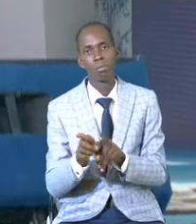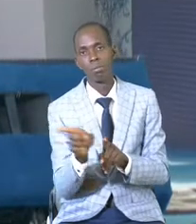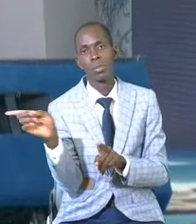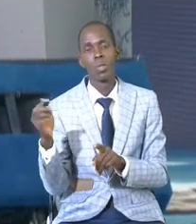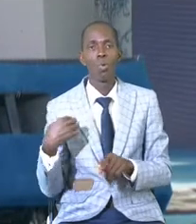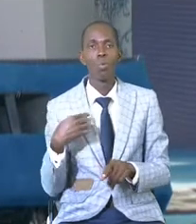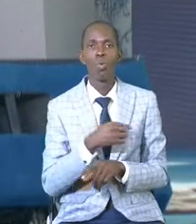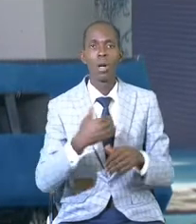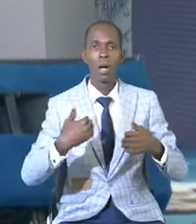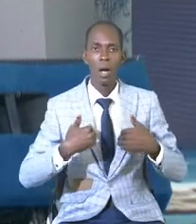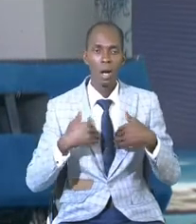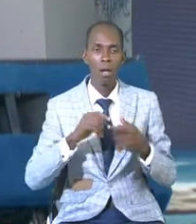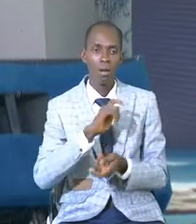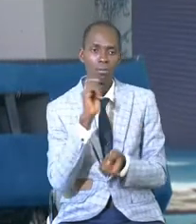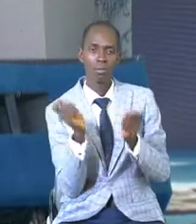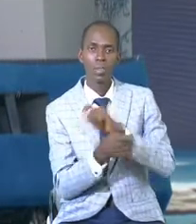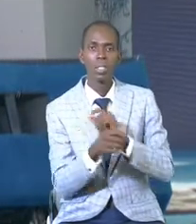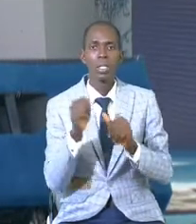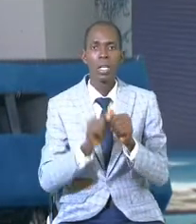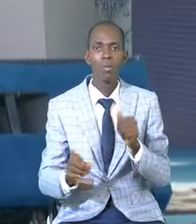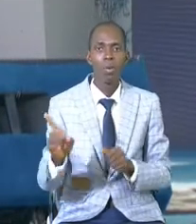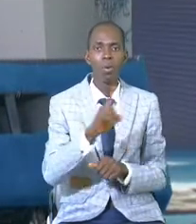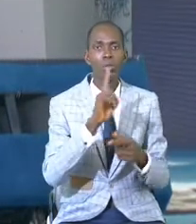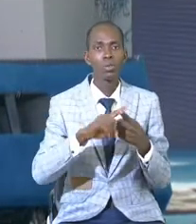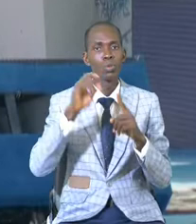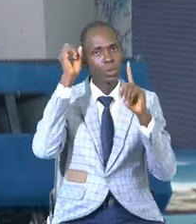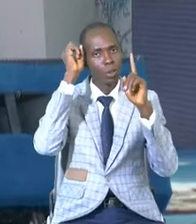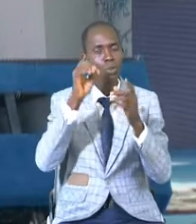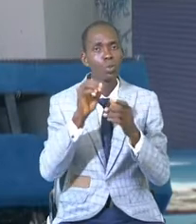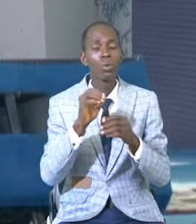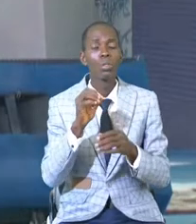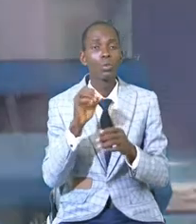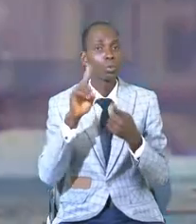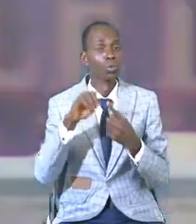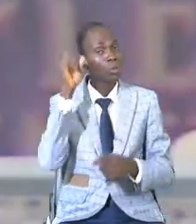turned everyone to his own way.